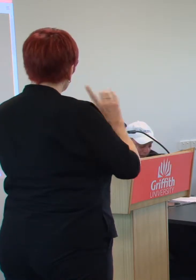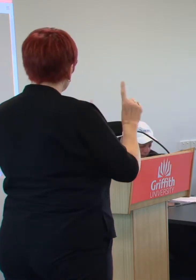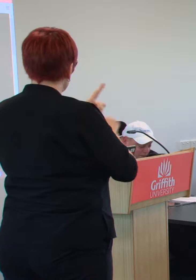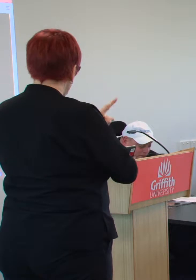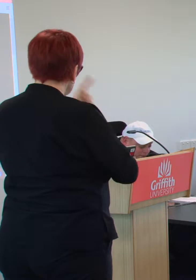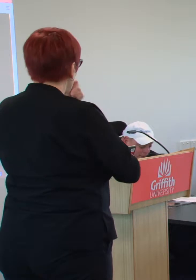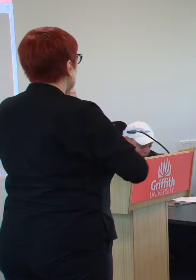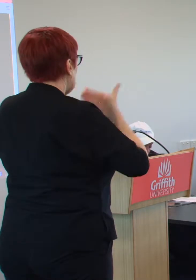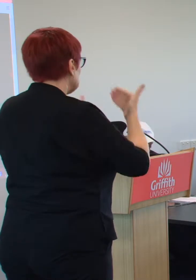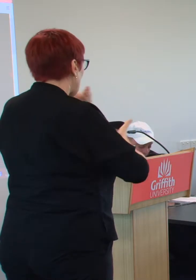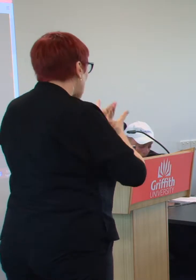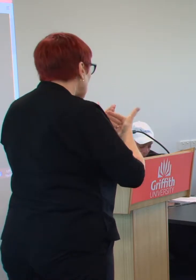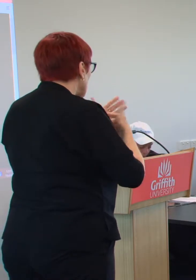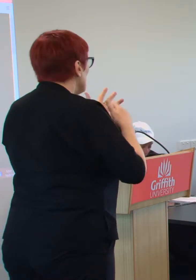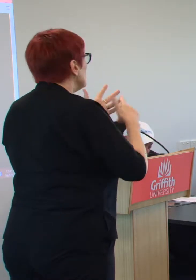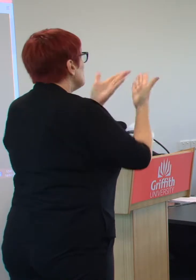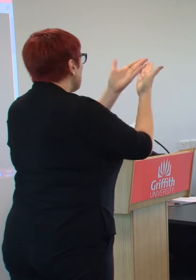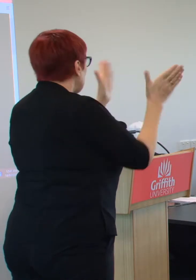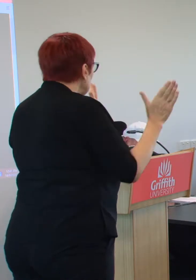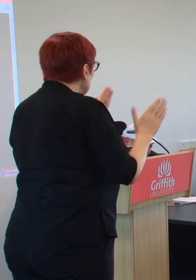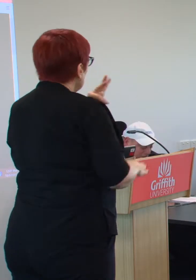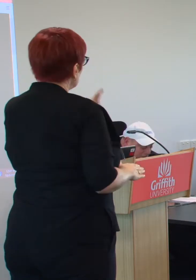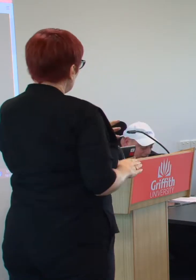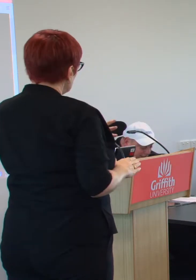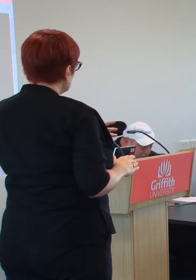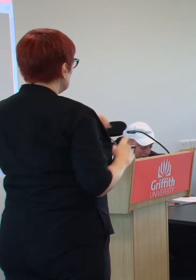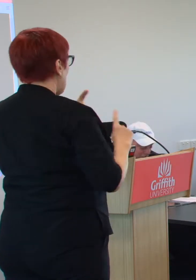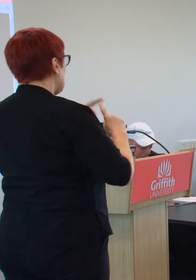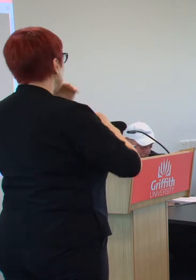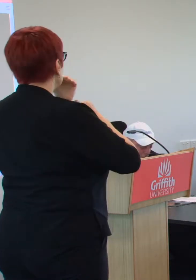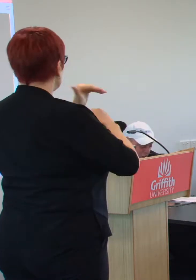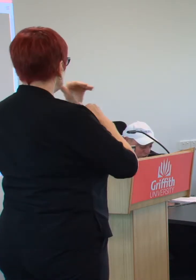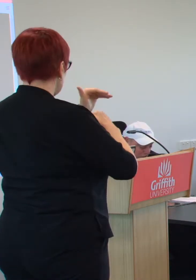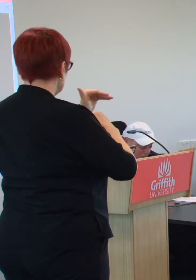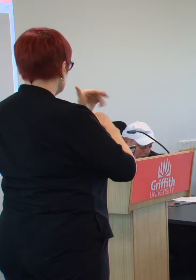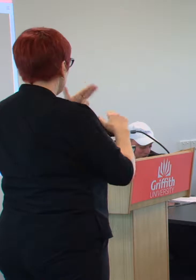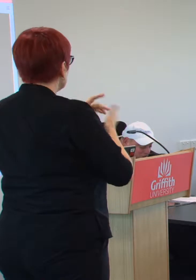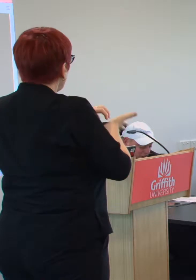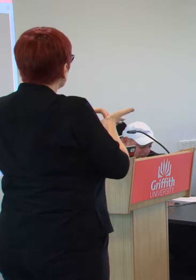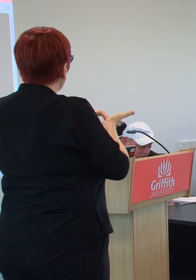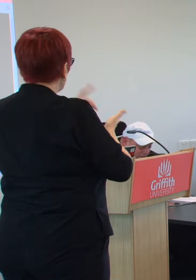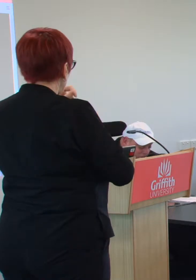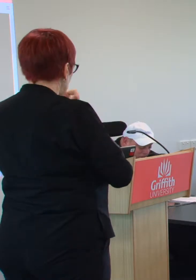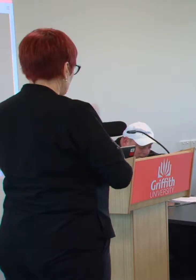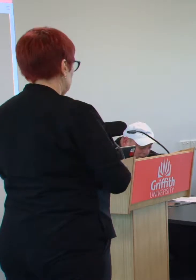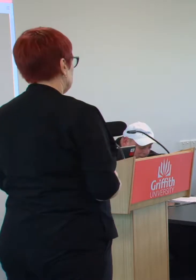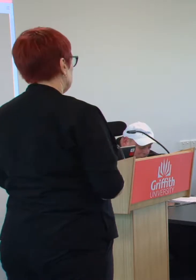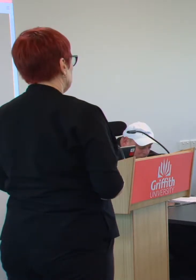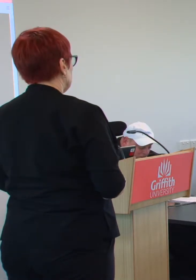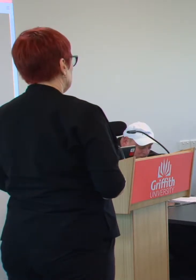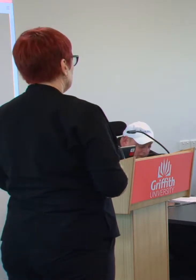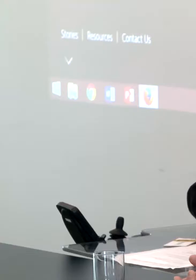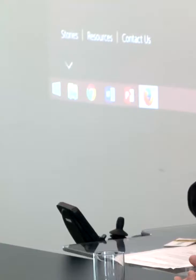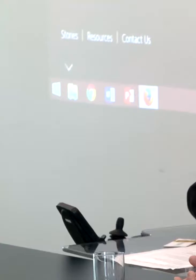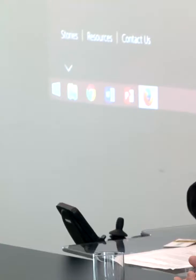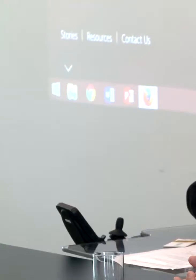and explain to the public the benefits and or the limitations for vulnerable persons, and it's